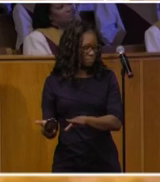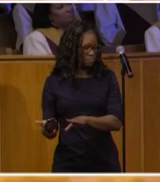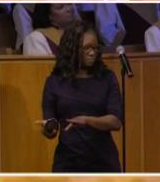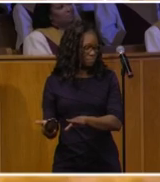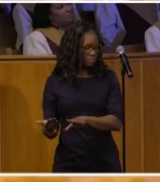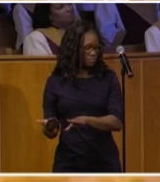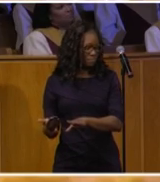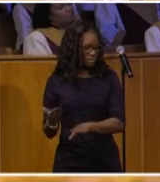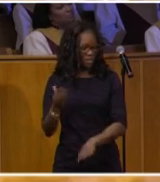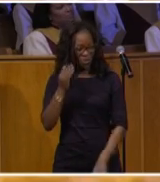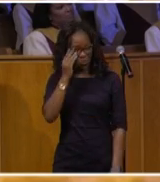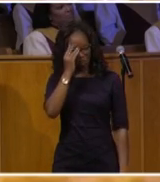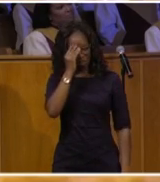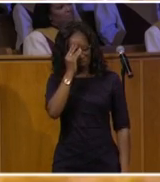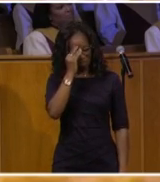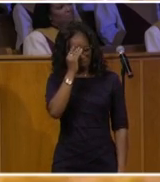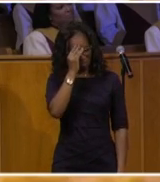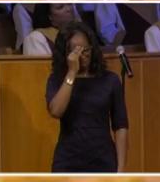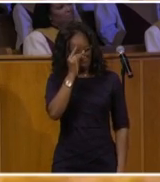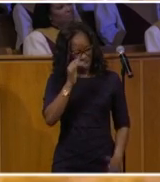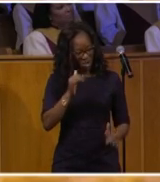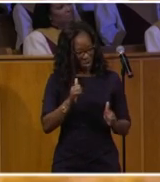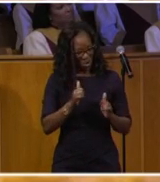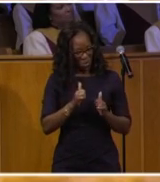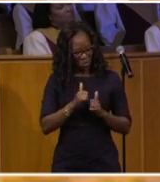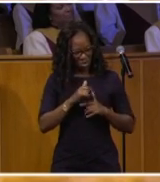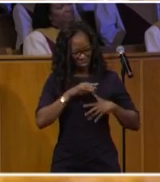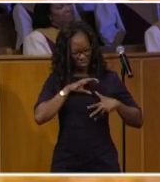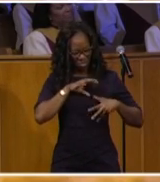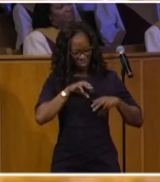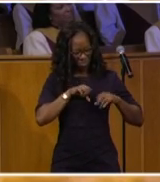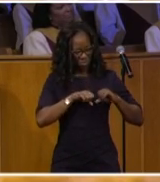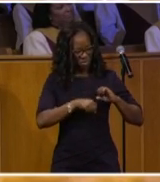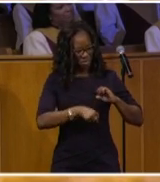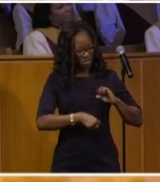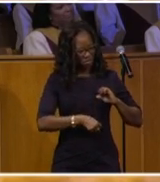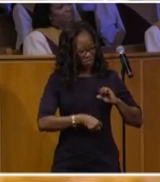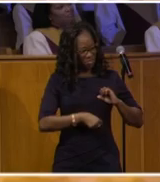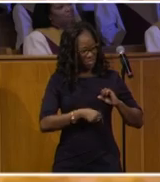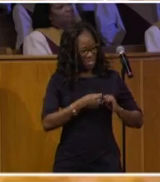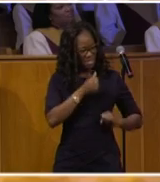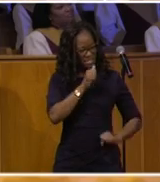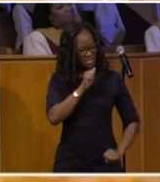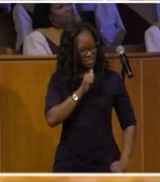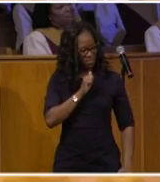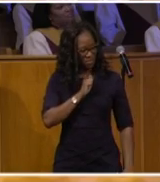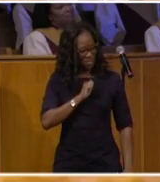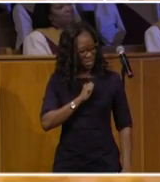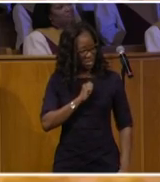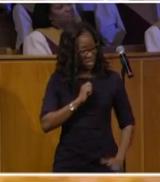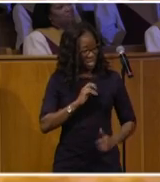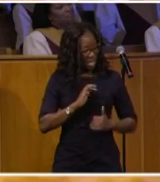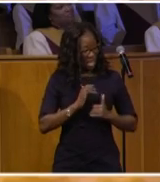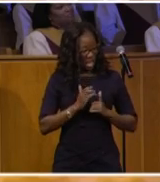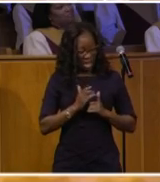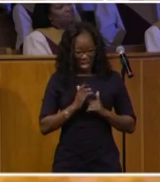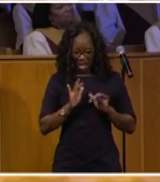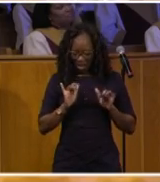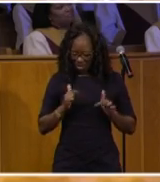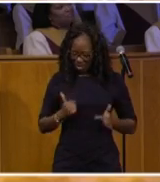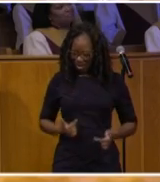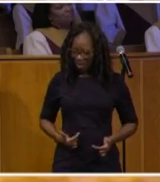And you wonder with the grief, the suffering, how, Lord, can I go